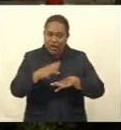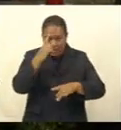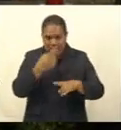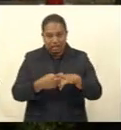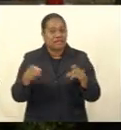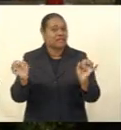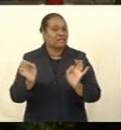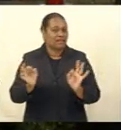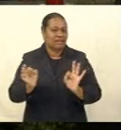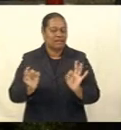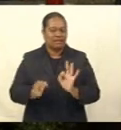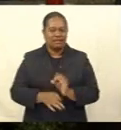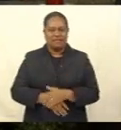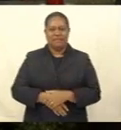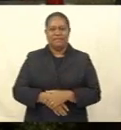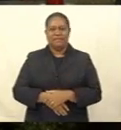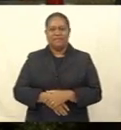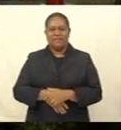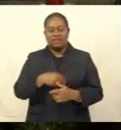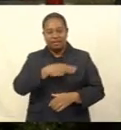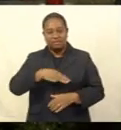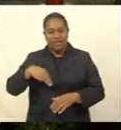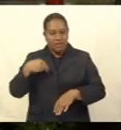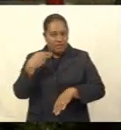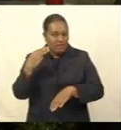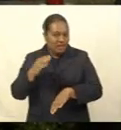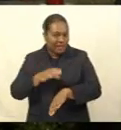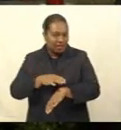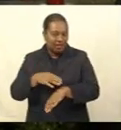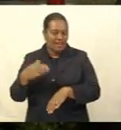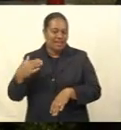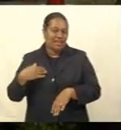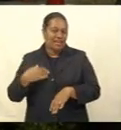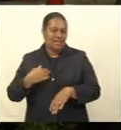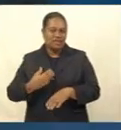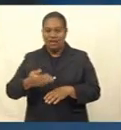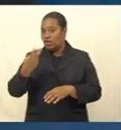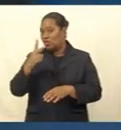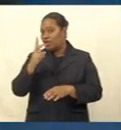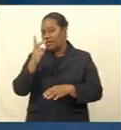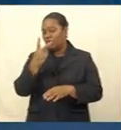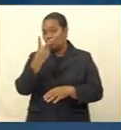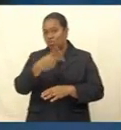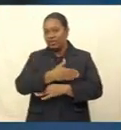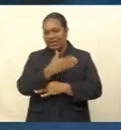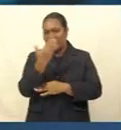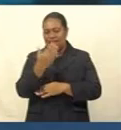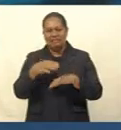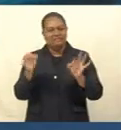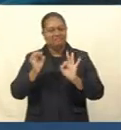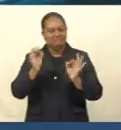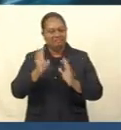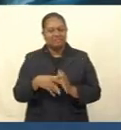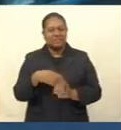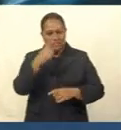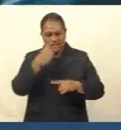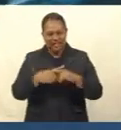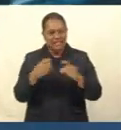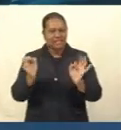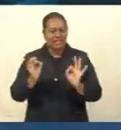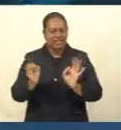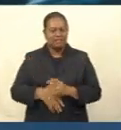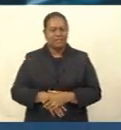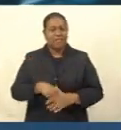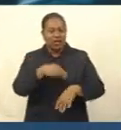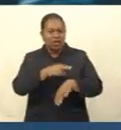COVID-19 has been recorded by the Ministry of Health in the last 24 hours. Permanent Secretary for Health, Dr. James Fong, says